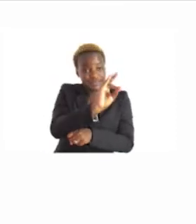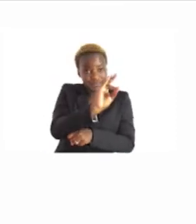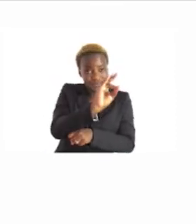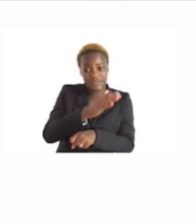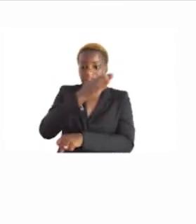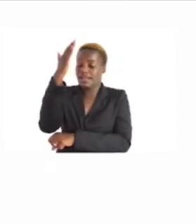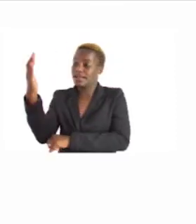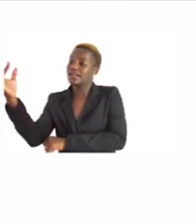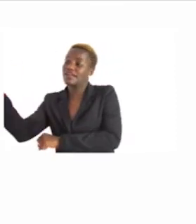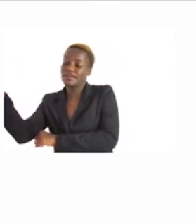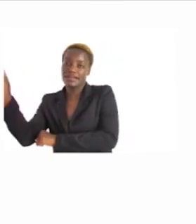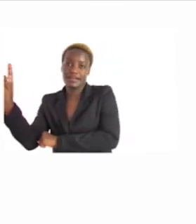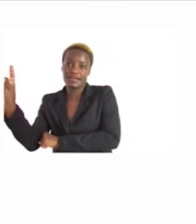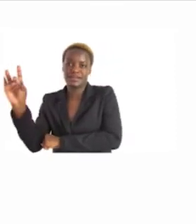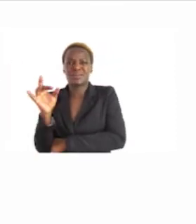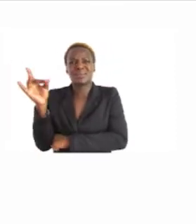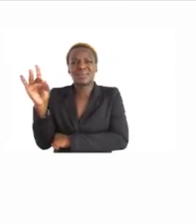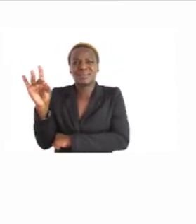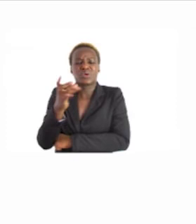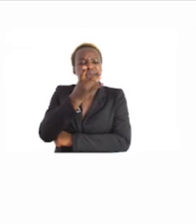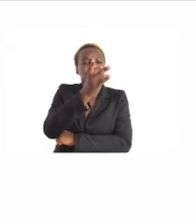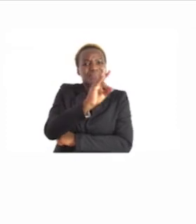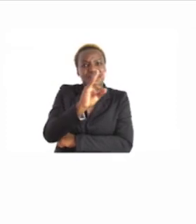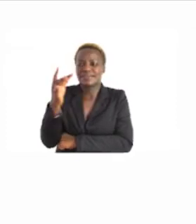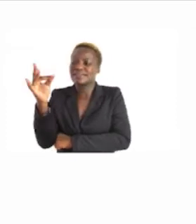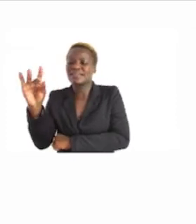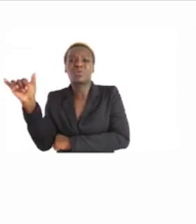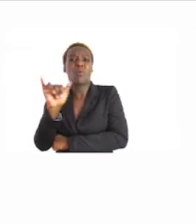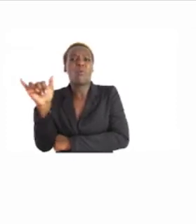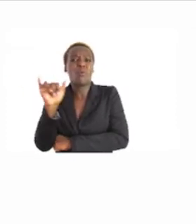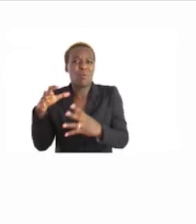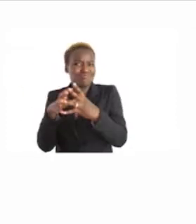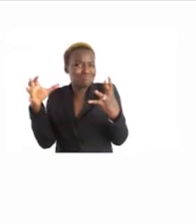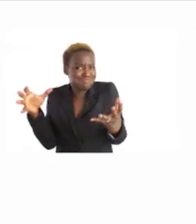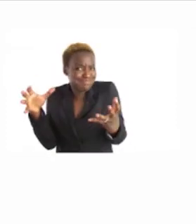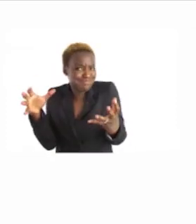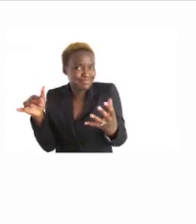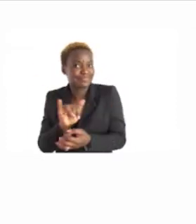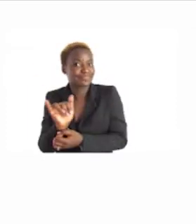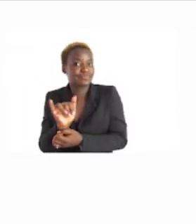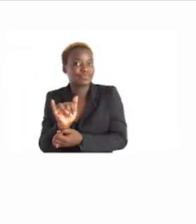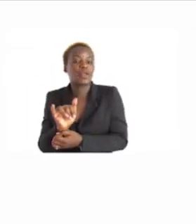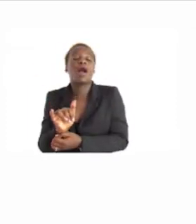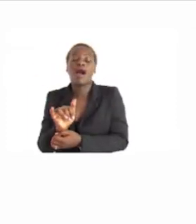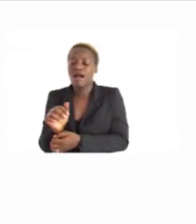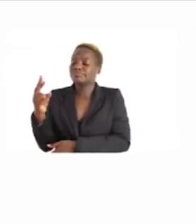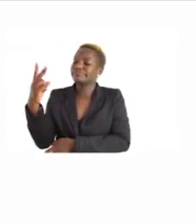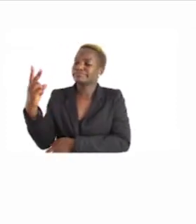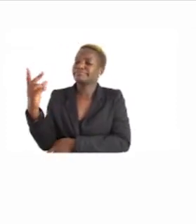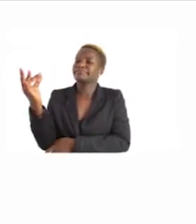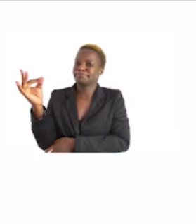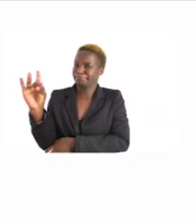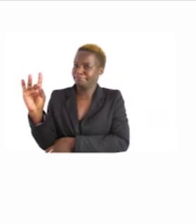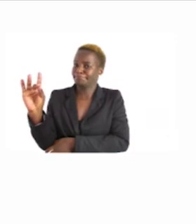have an 8. So between 7 and an 8, which one is greater? 28. That is